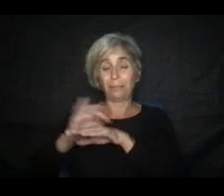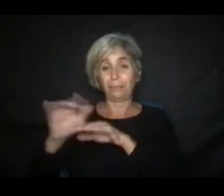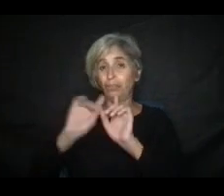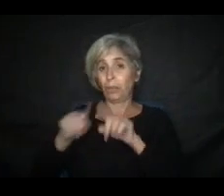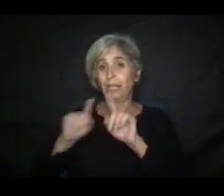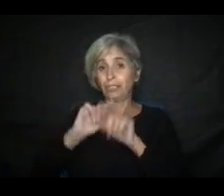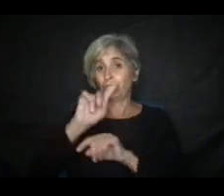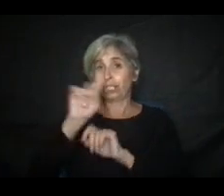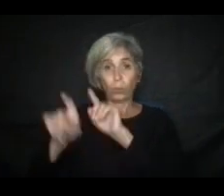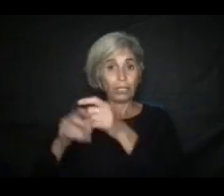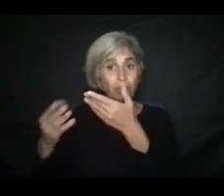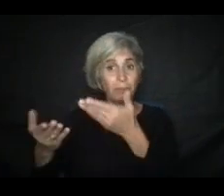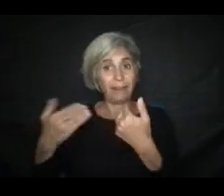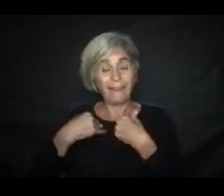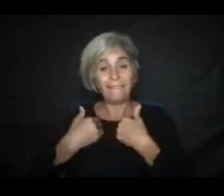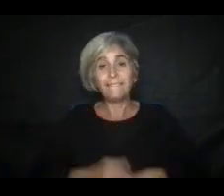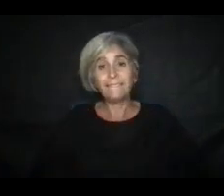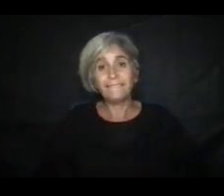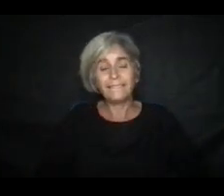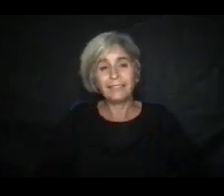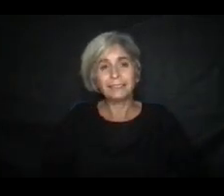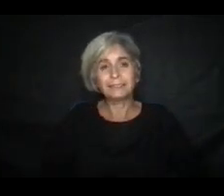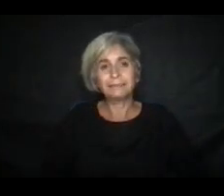that you may have.